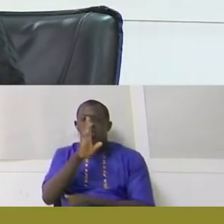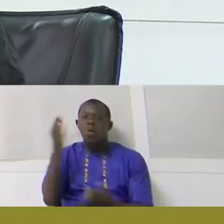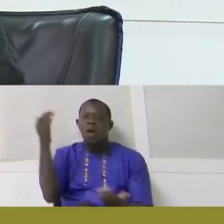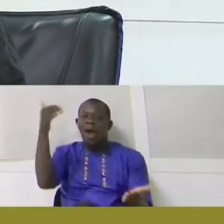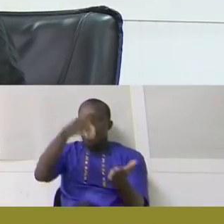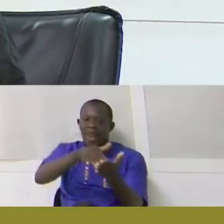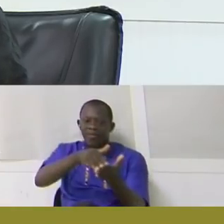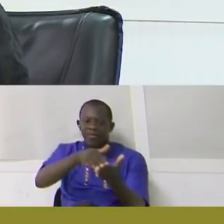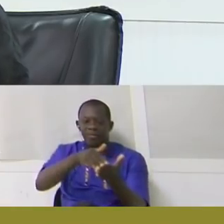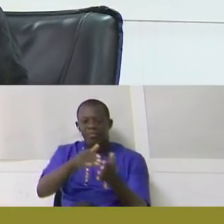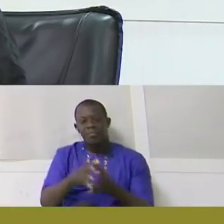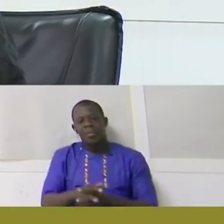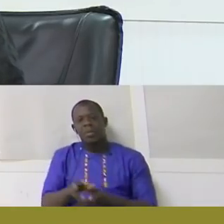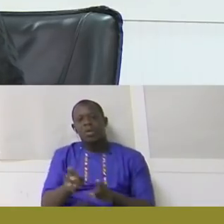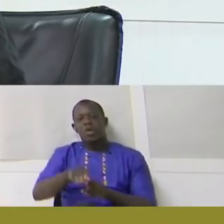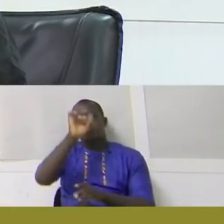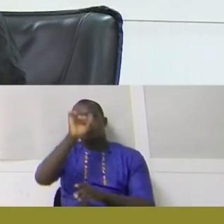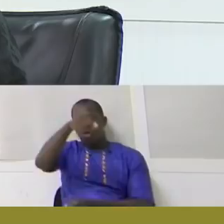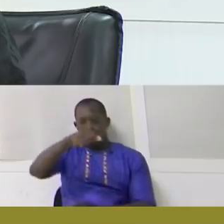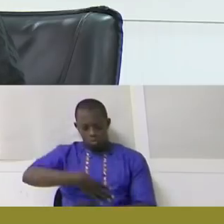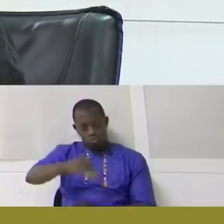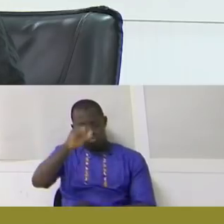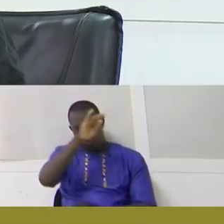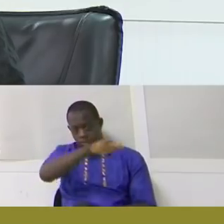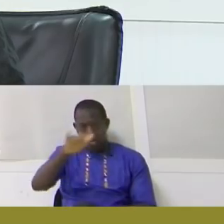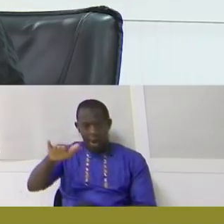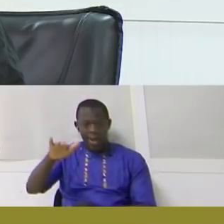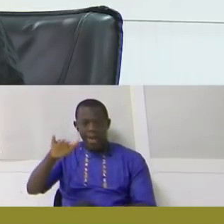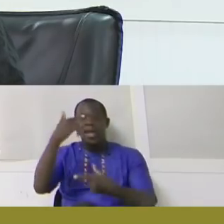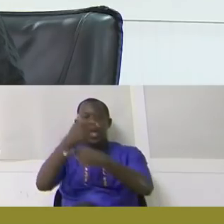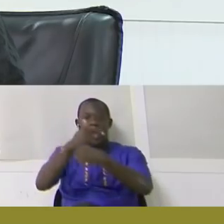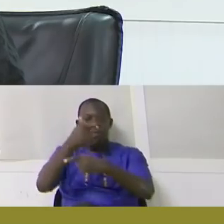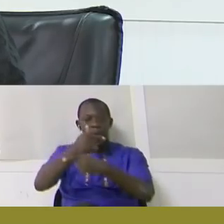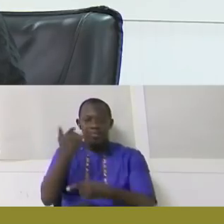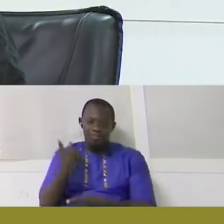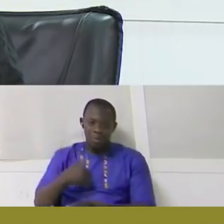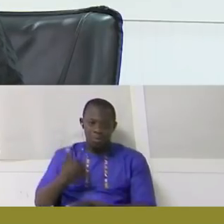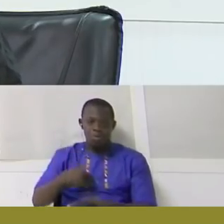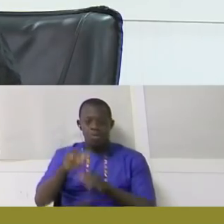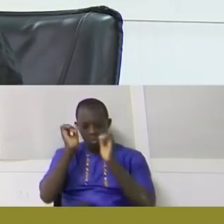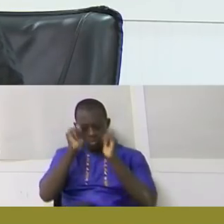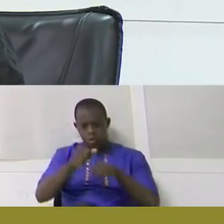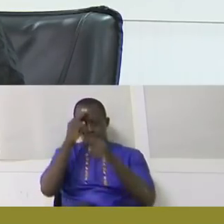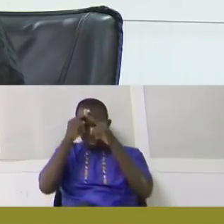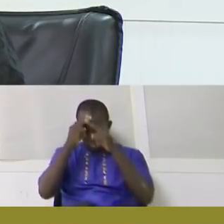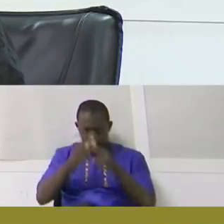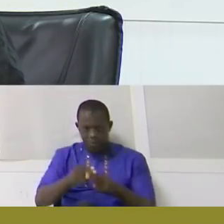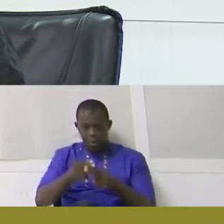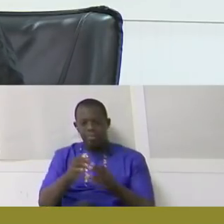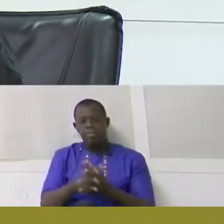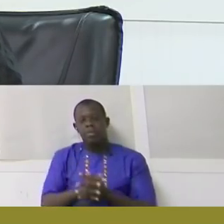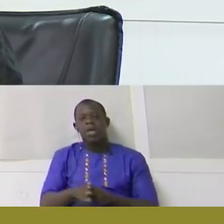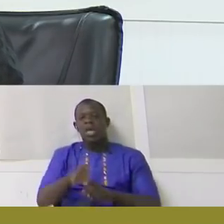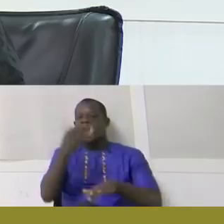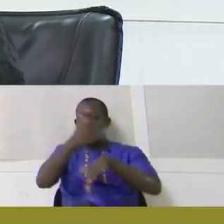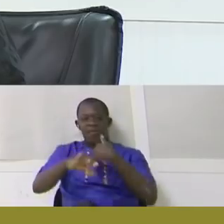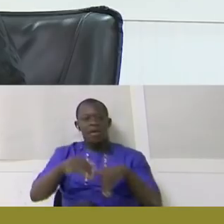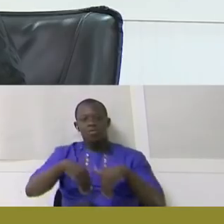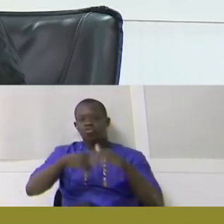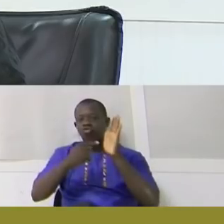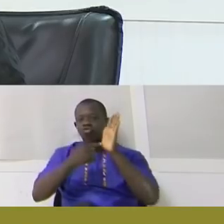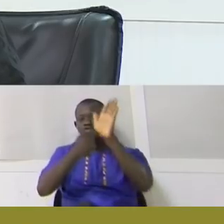that anyone that came, Sadomi Reo, the people of your country, Dinglen Fonka, you will respect them. Dole njae